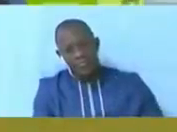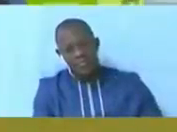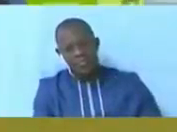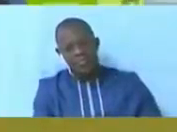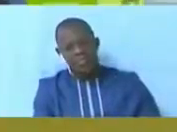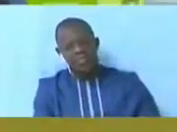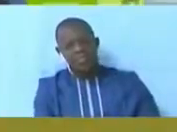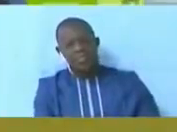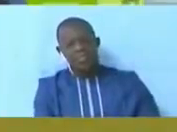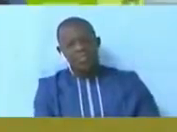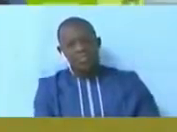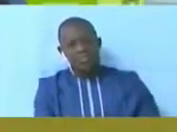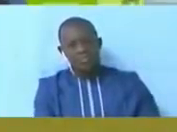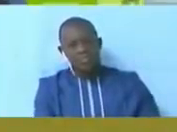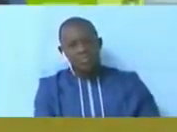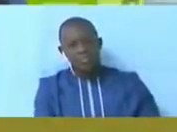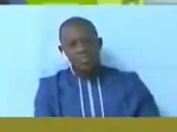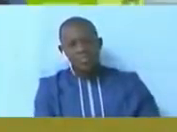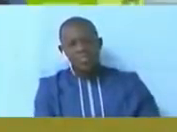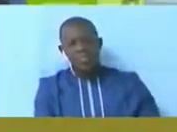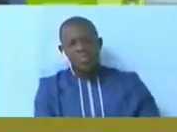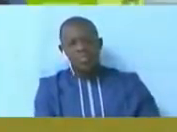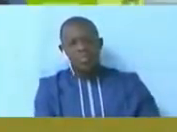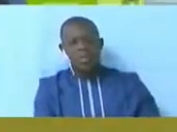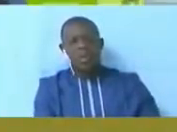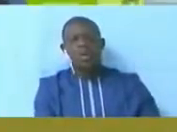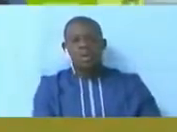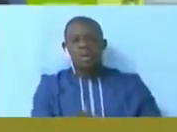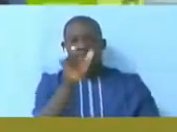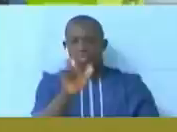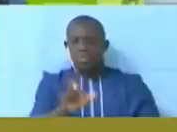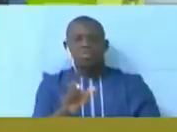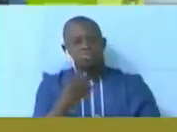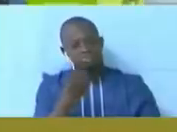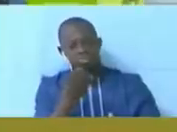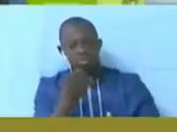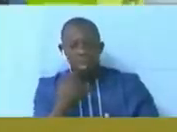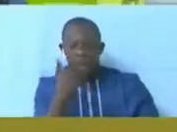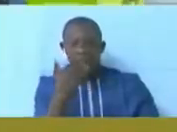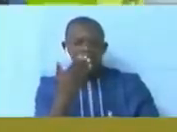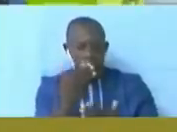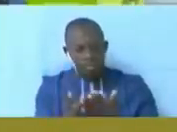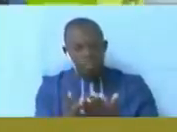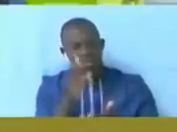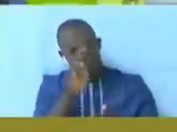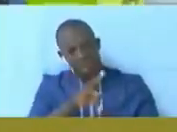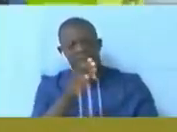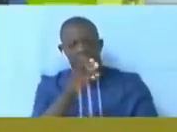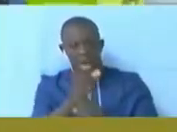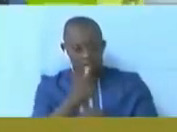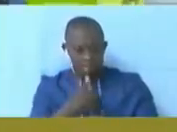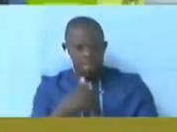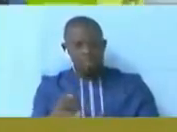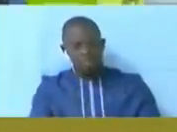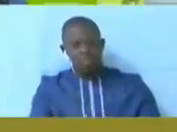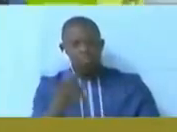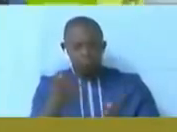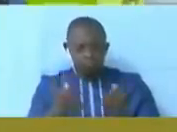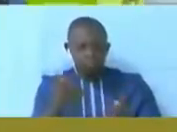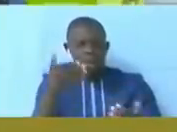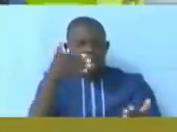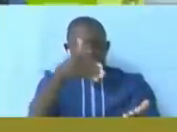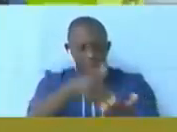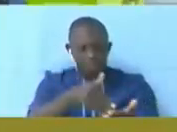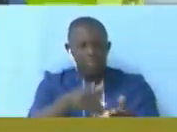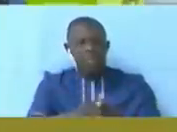yatara abatata. He wanted me to drop him at the Bambatenda terminal. Alafta prunga samba